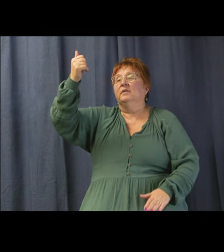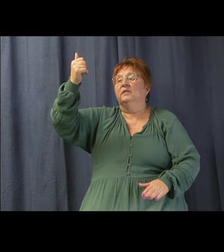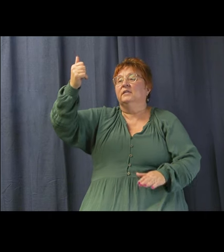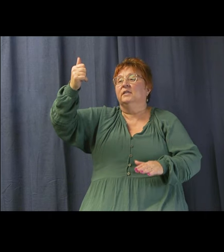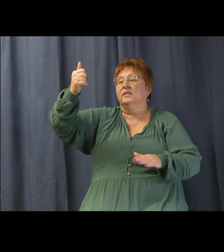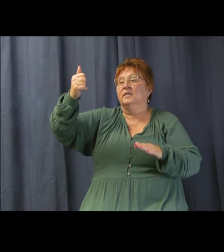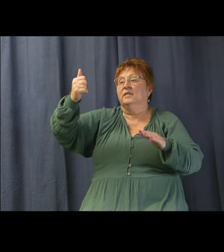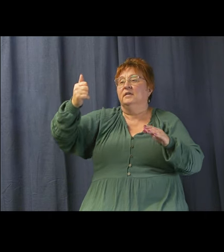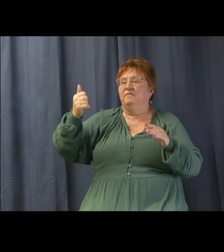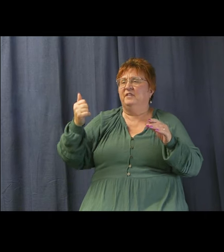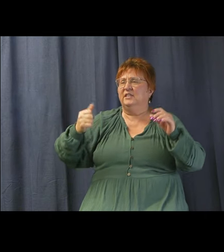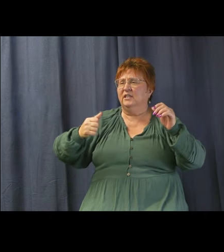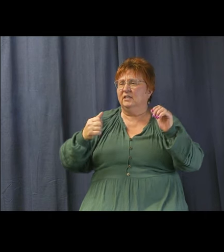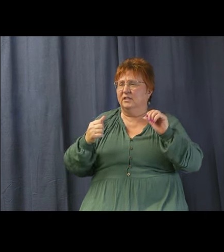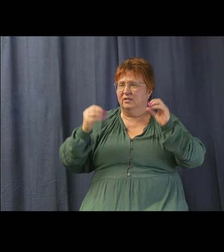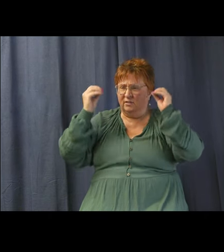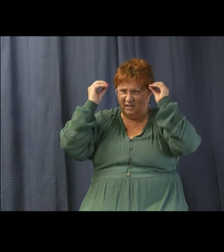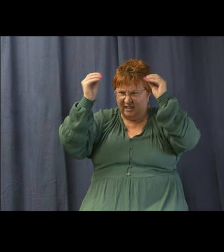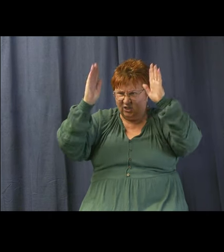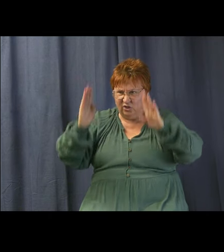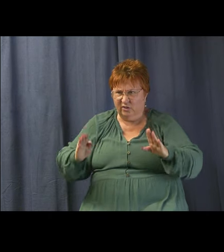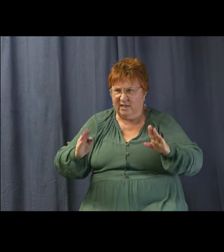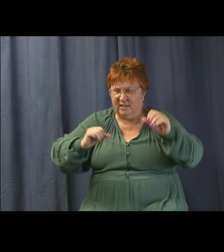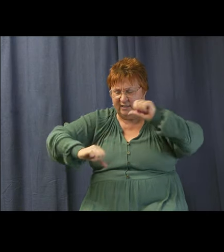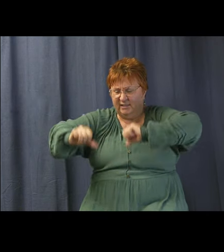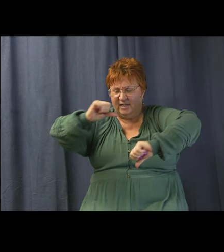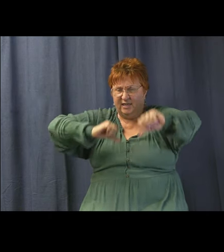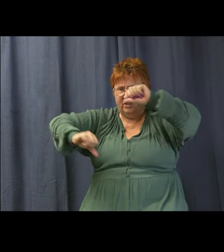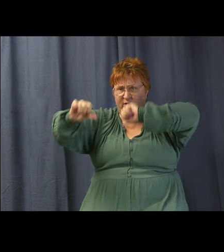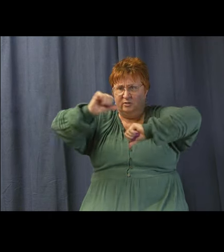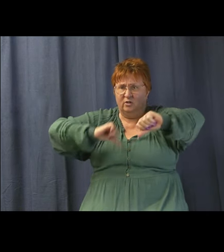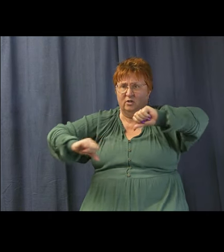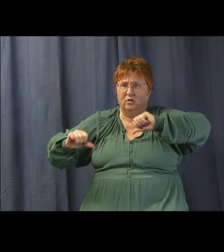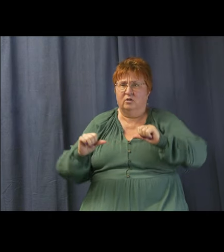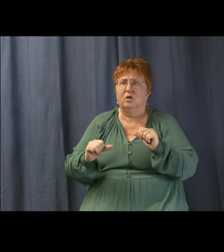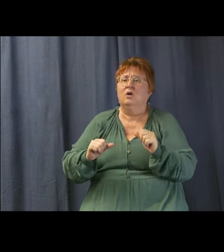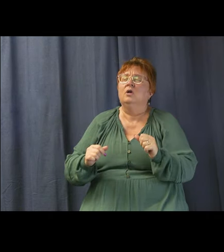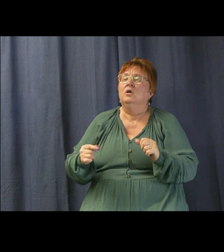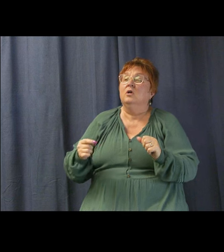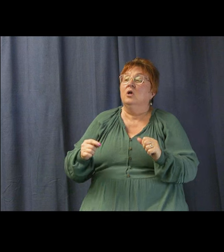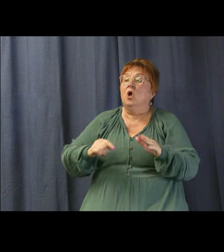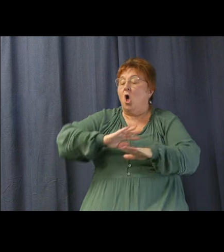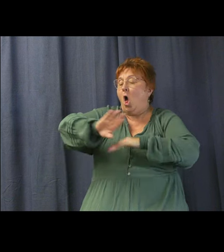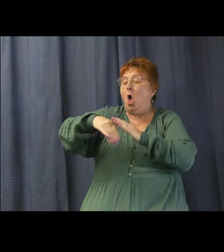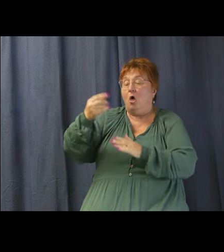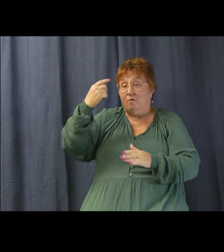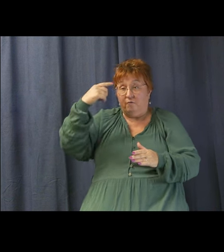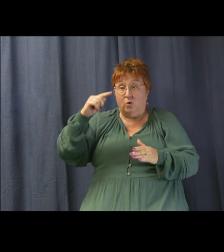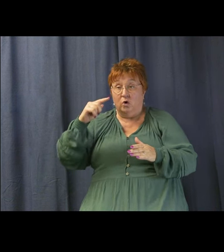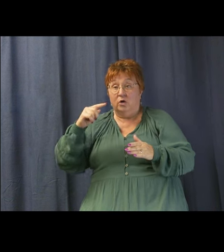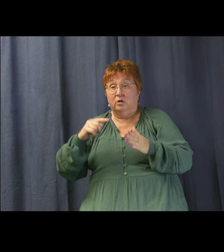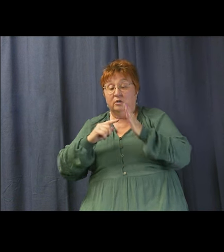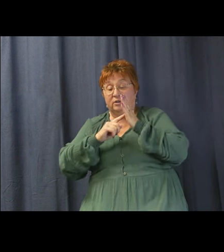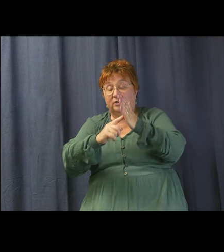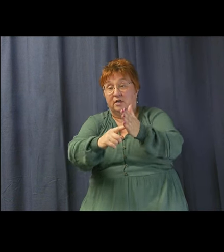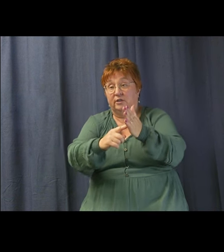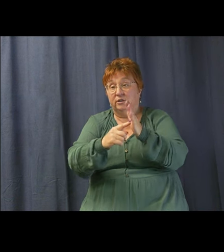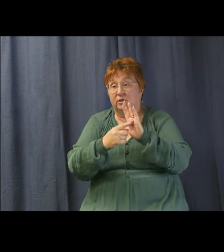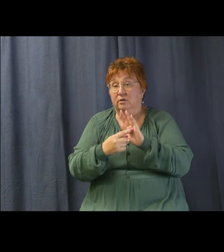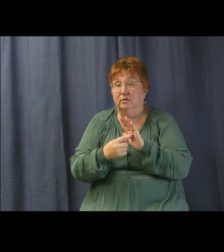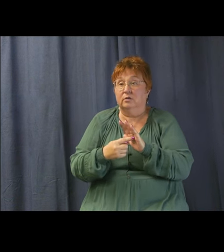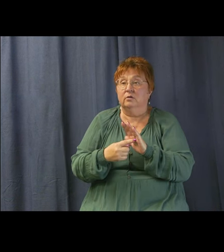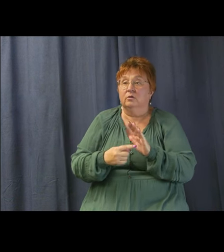teacher. He's the greatest scientist. Here he said he wants them for signs. You know how